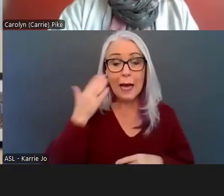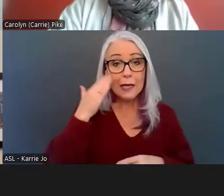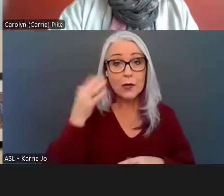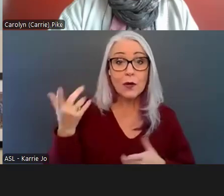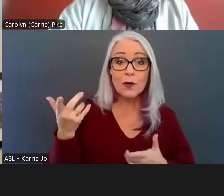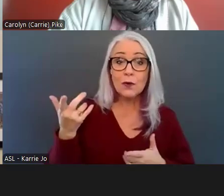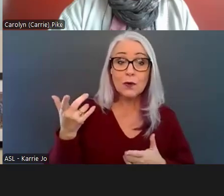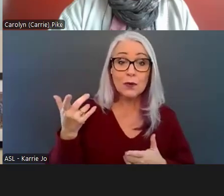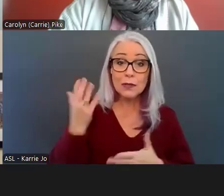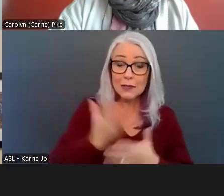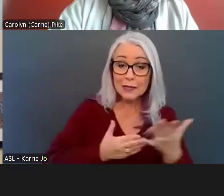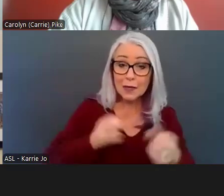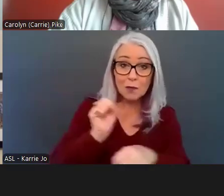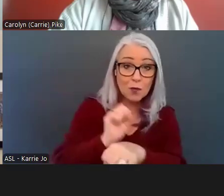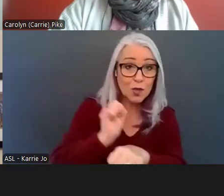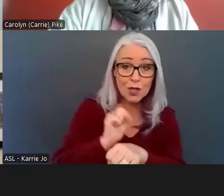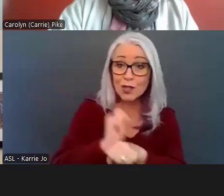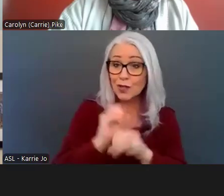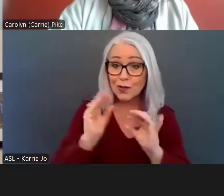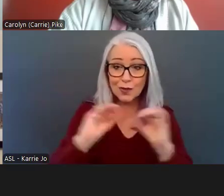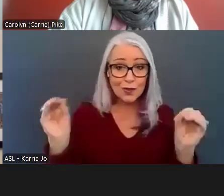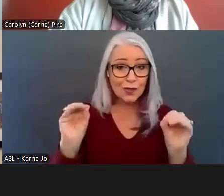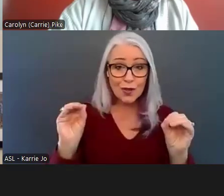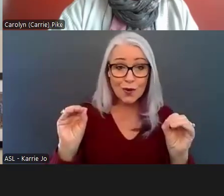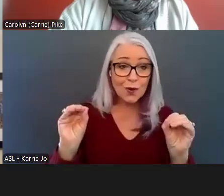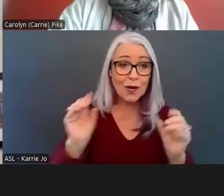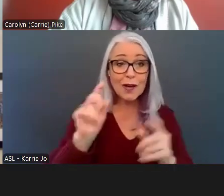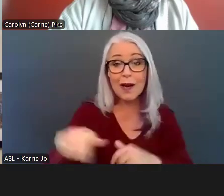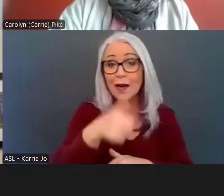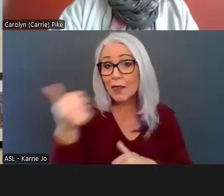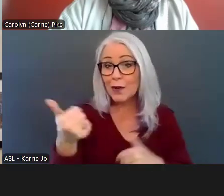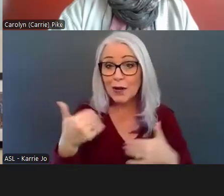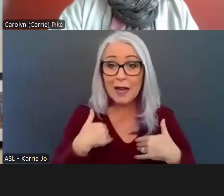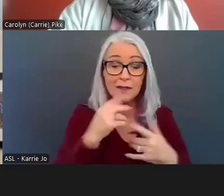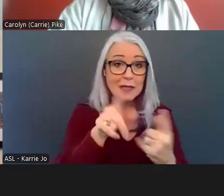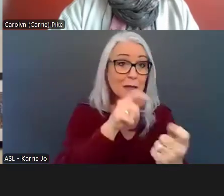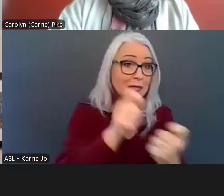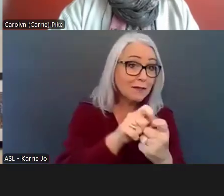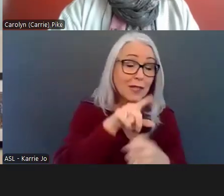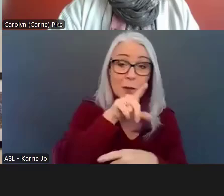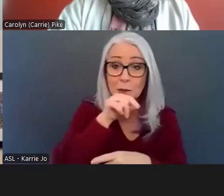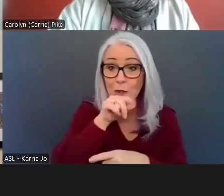Norway spruce plantations had similar bird assemblages as hemlock, and that's such a,